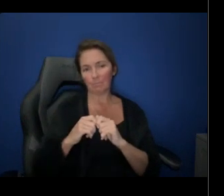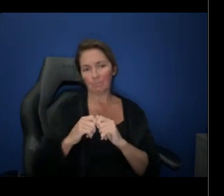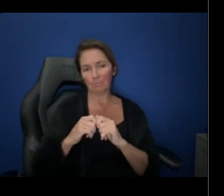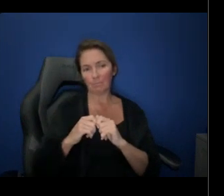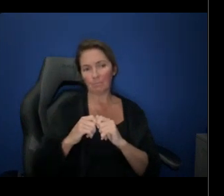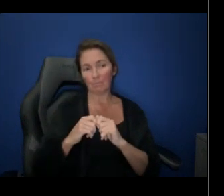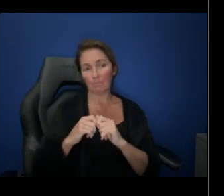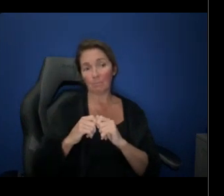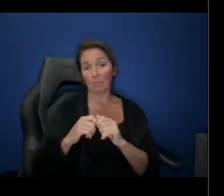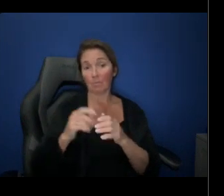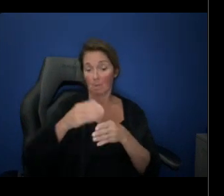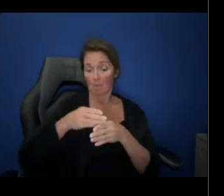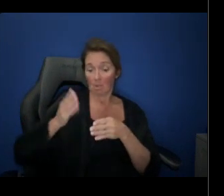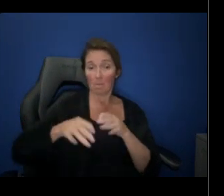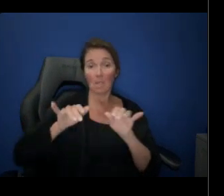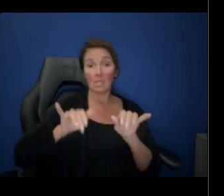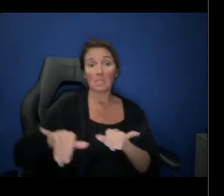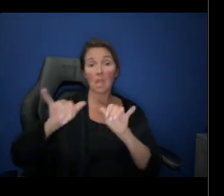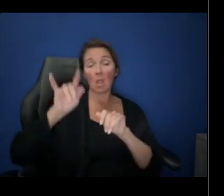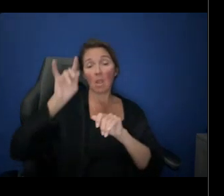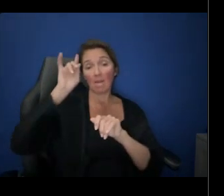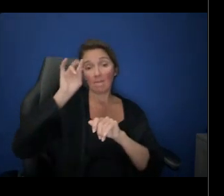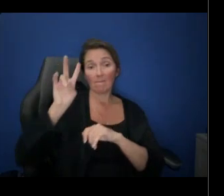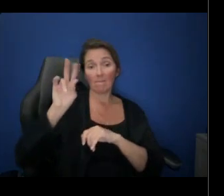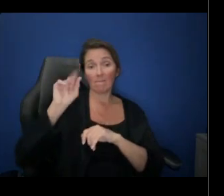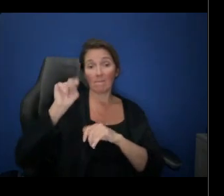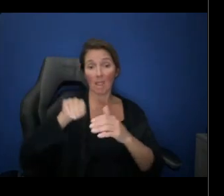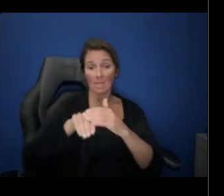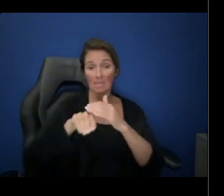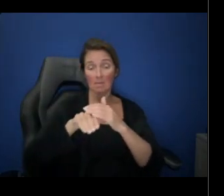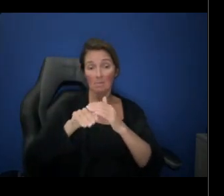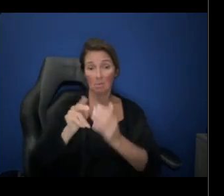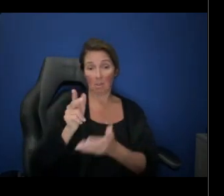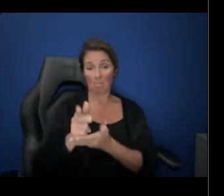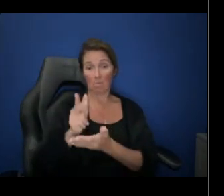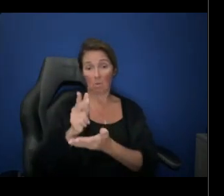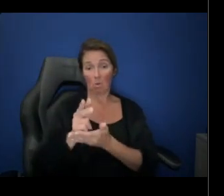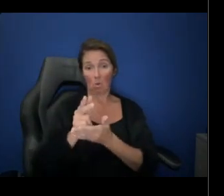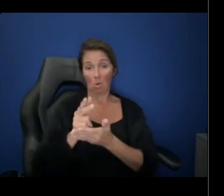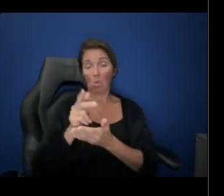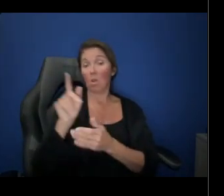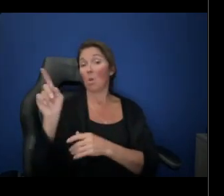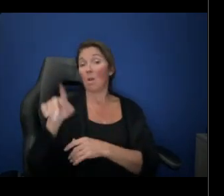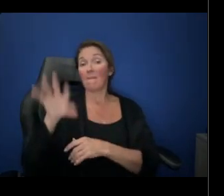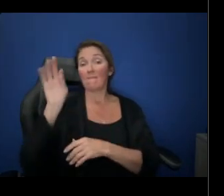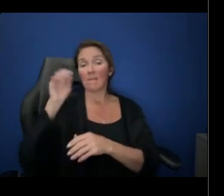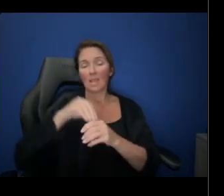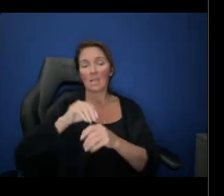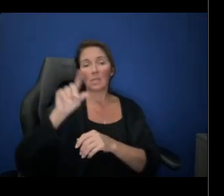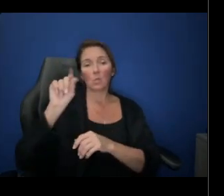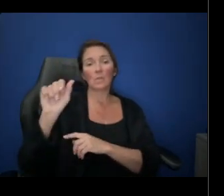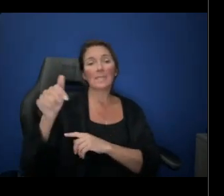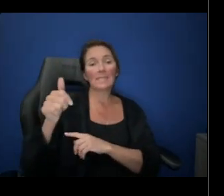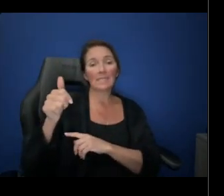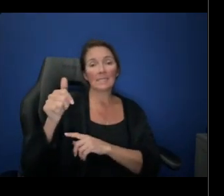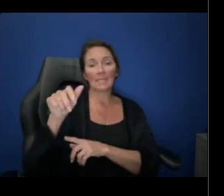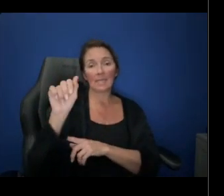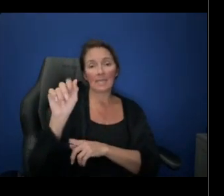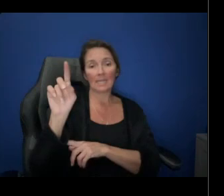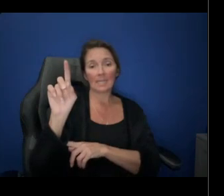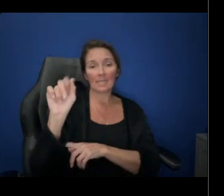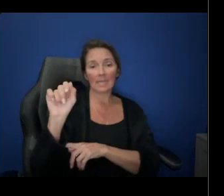The complete standard for a van accessible parking space can be found in the 2010